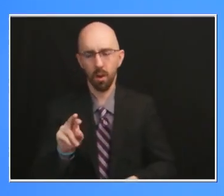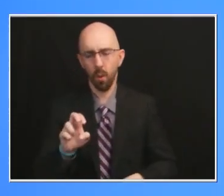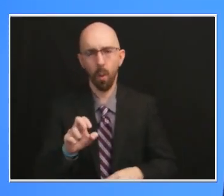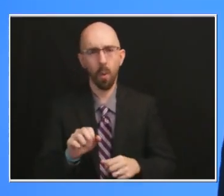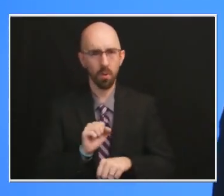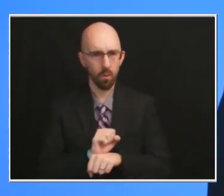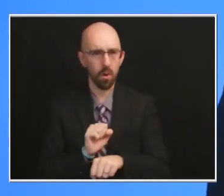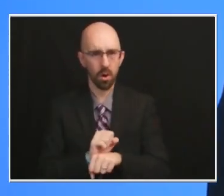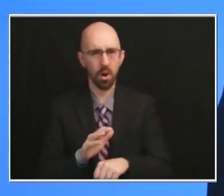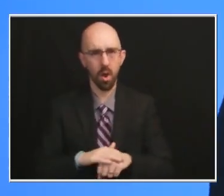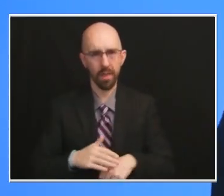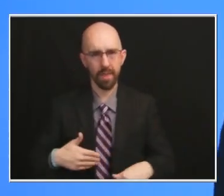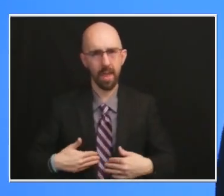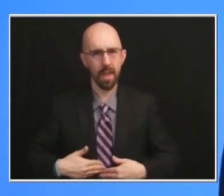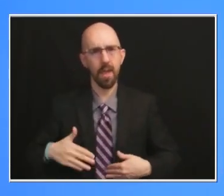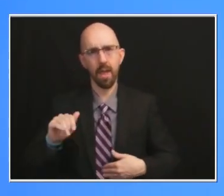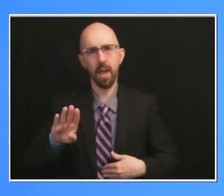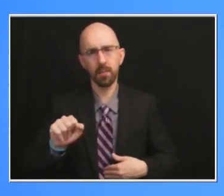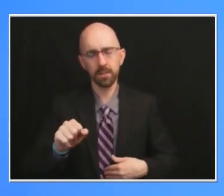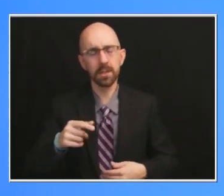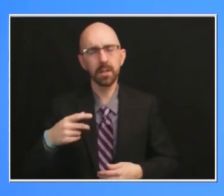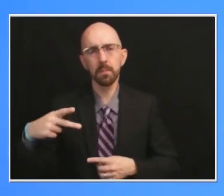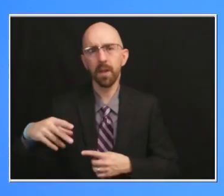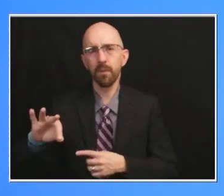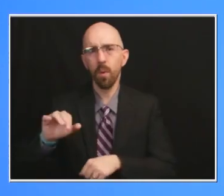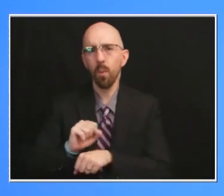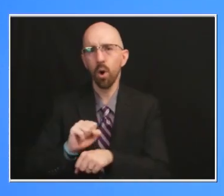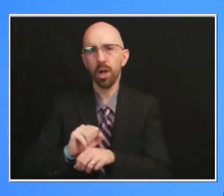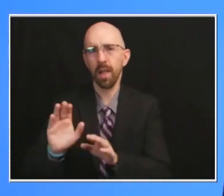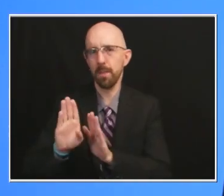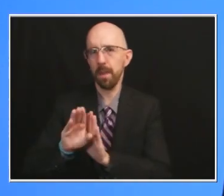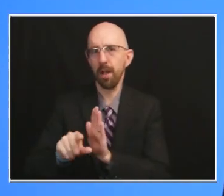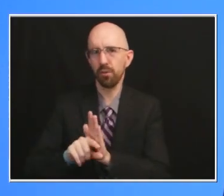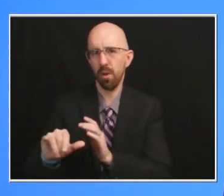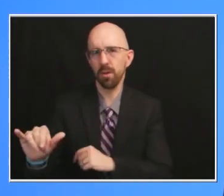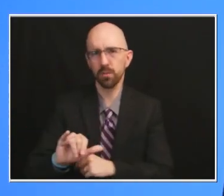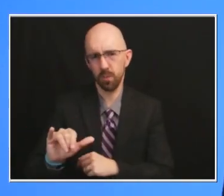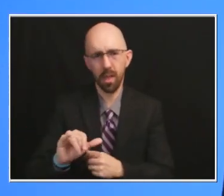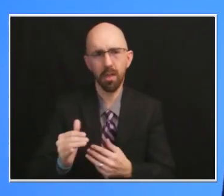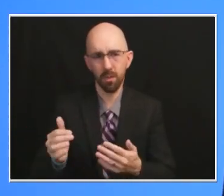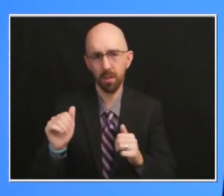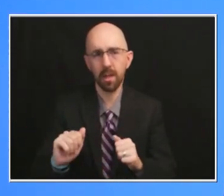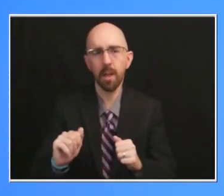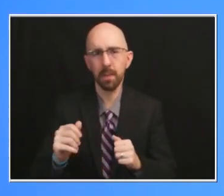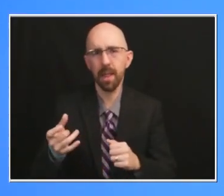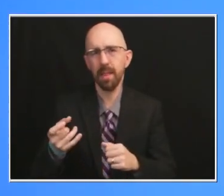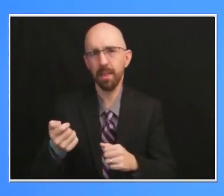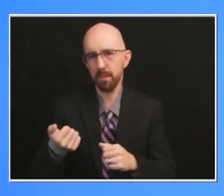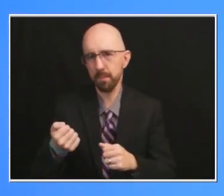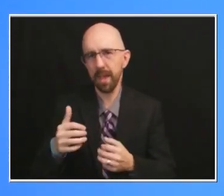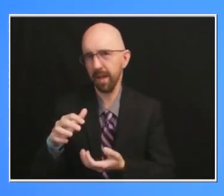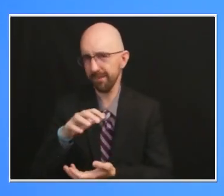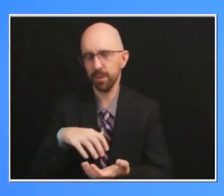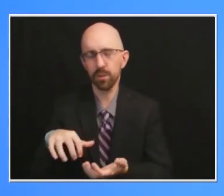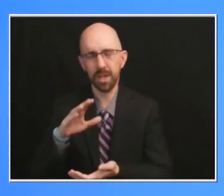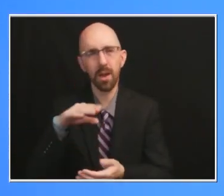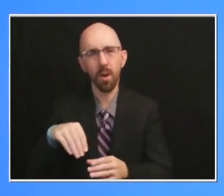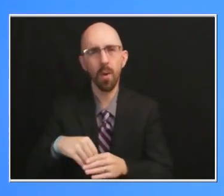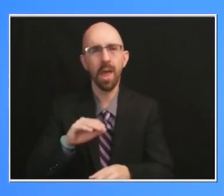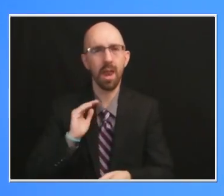on the abs, the pelvic floor is kind of working in the background as well. So it can get a little confusing. I know in our clinic, we're